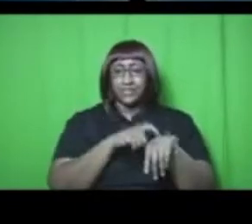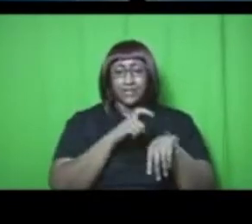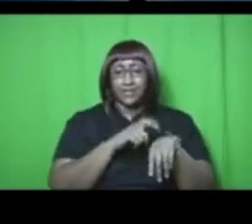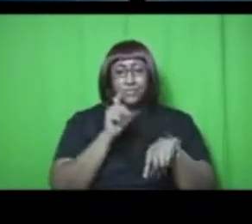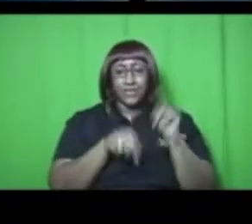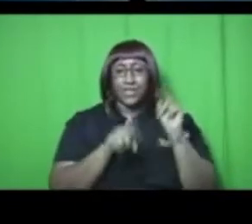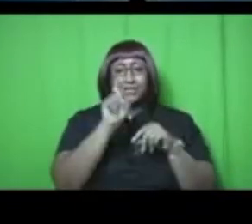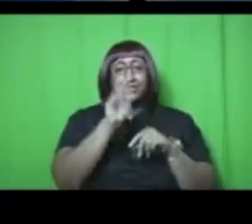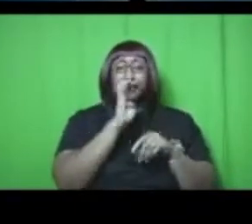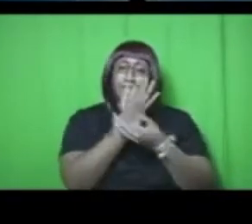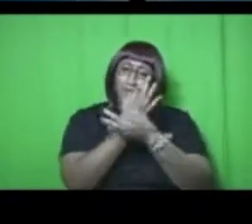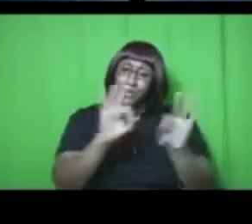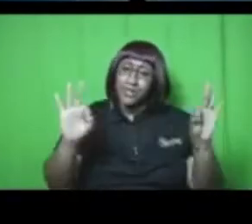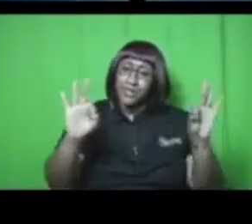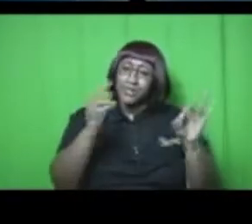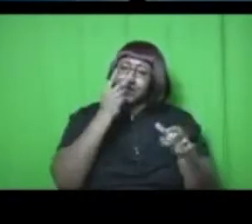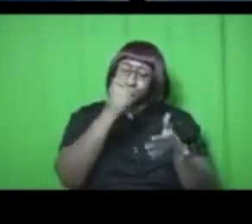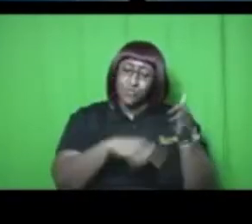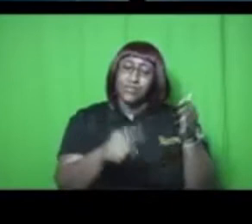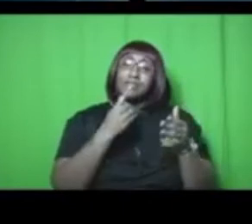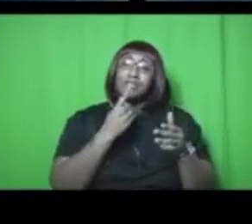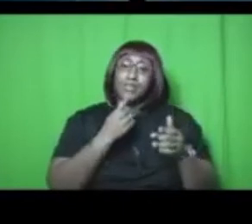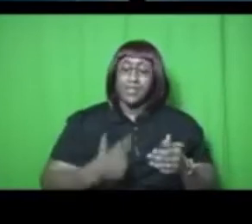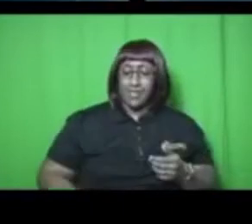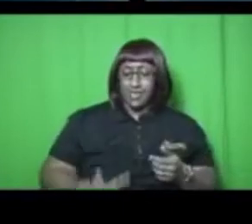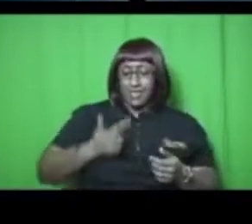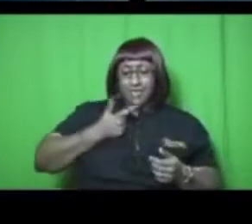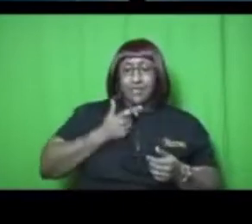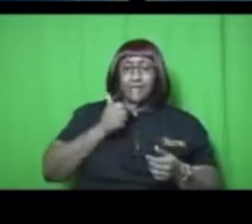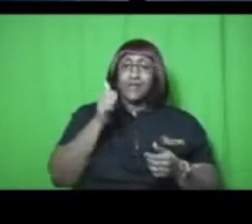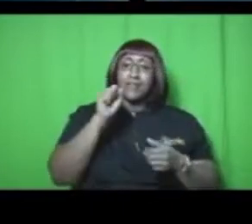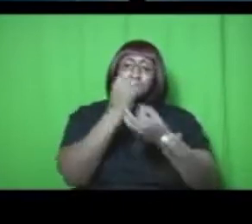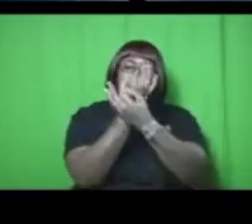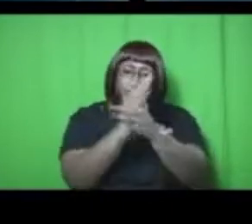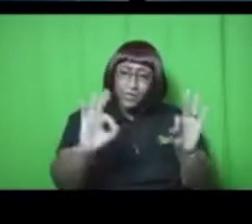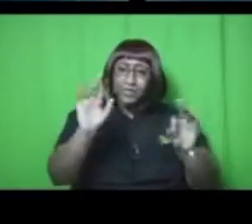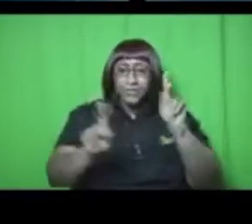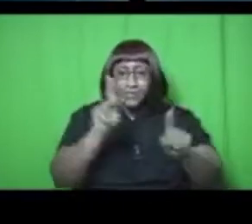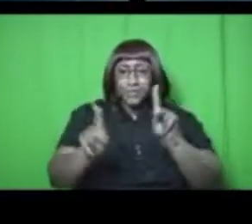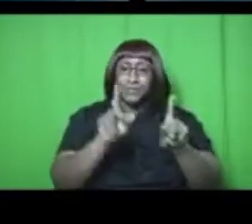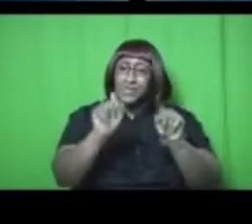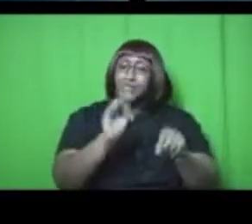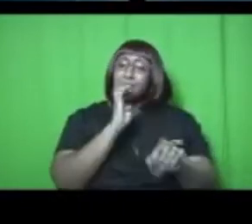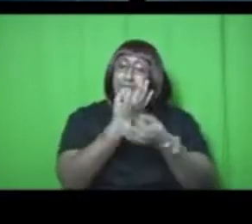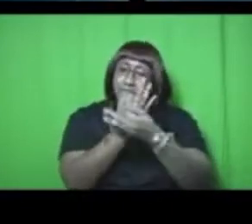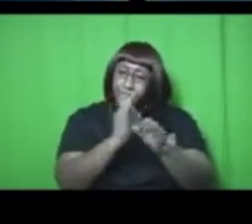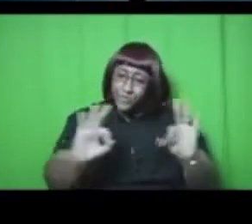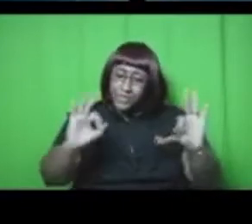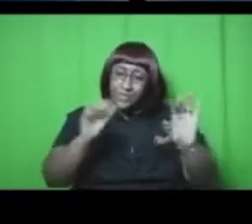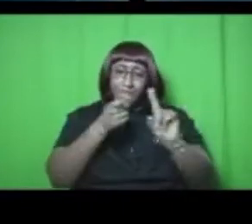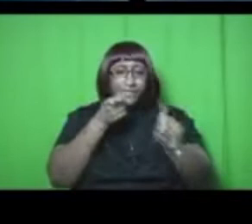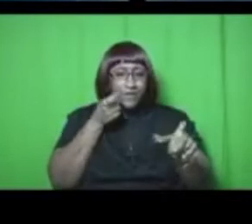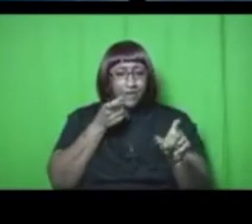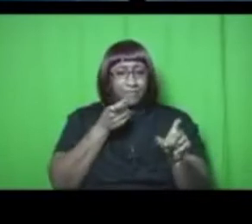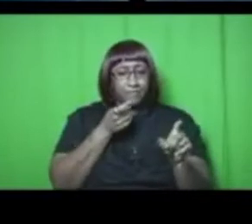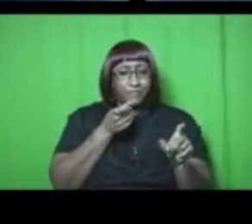And you need to be free. But look what he said. Live as free people. Now, you have to be freed from